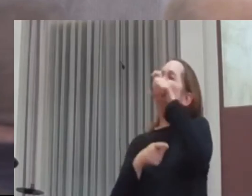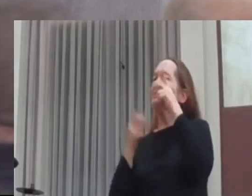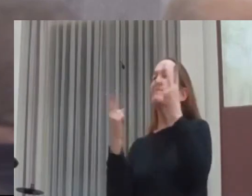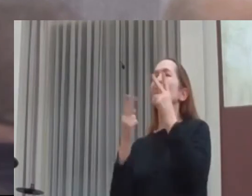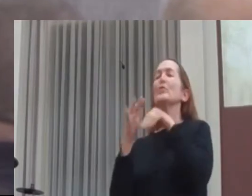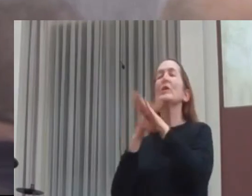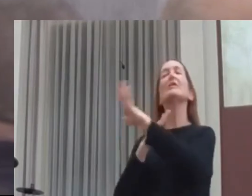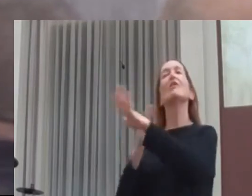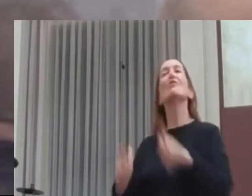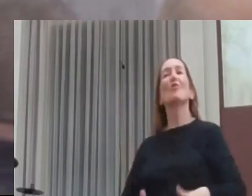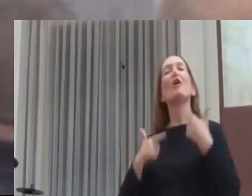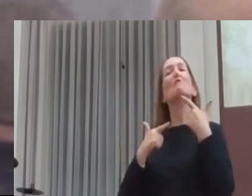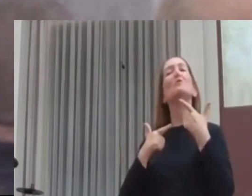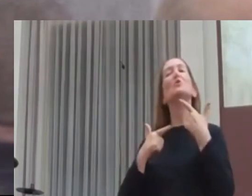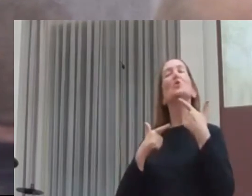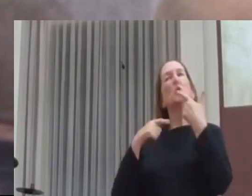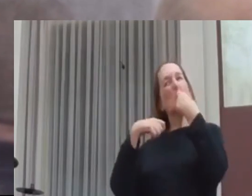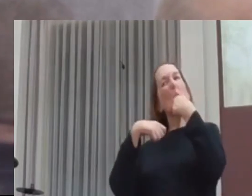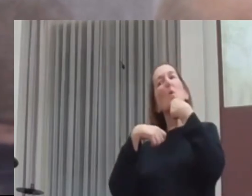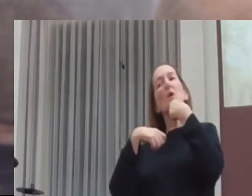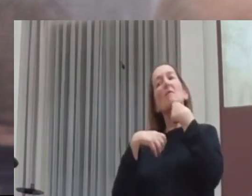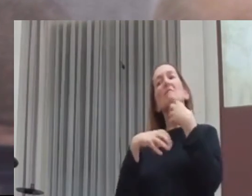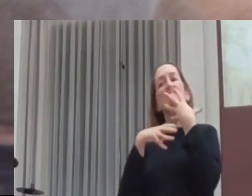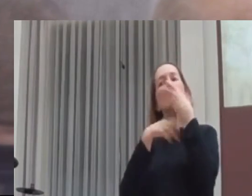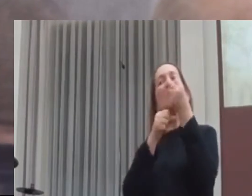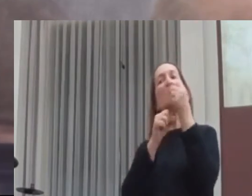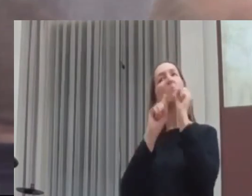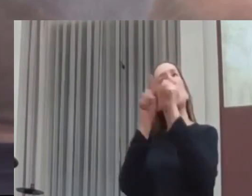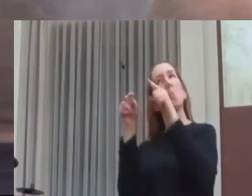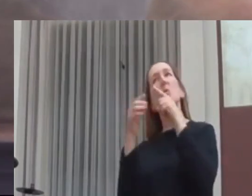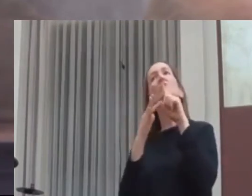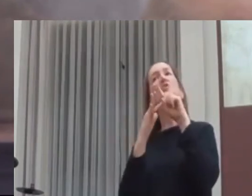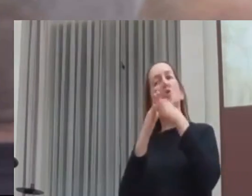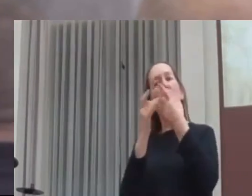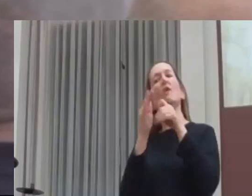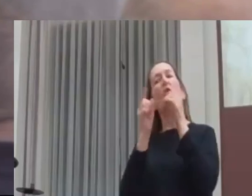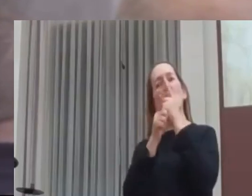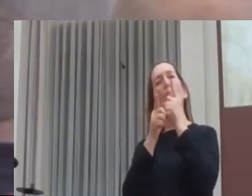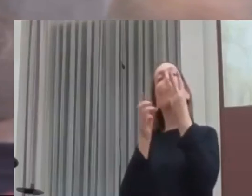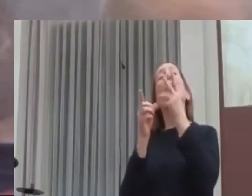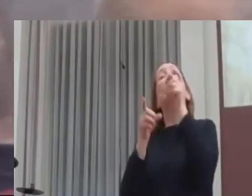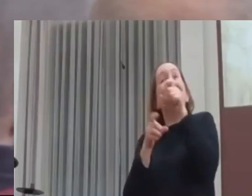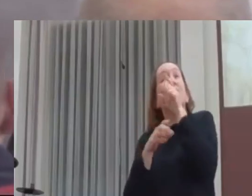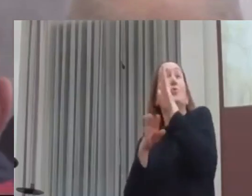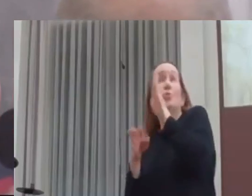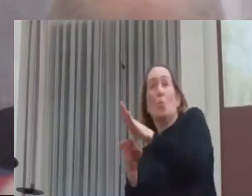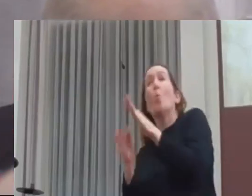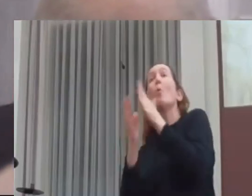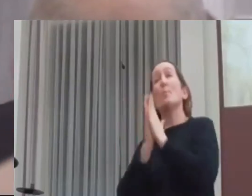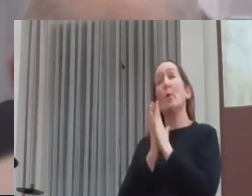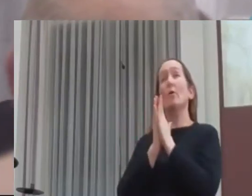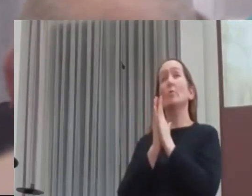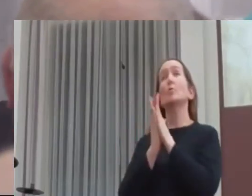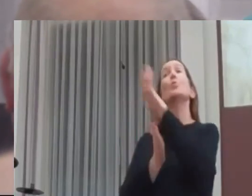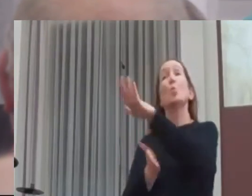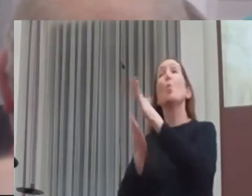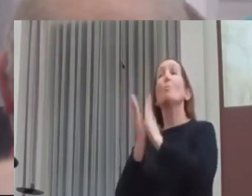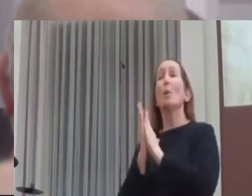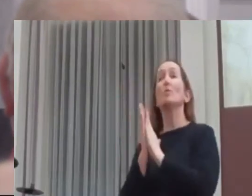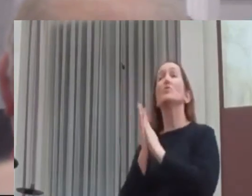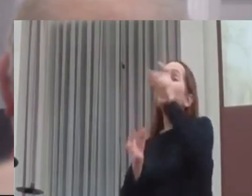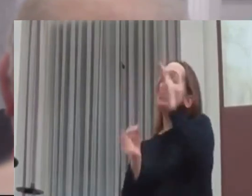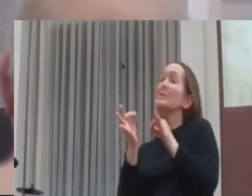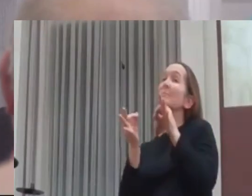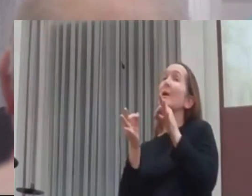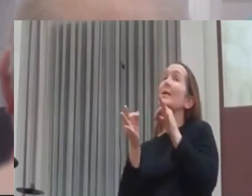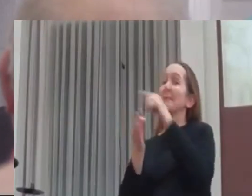prayers, and he needs some victory in his life, and so we're getting him hooked up, and we're going to get him going in the right direction, but he